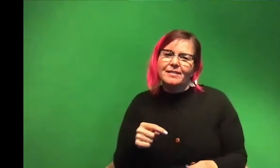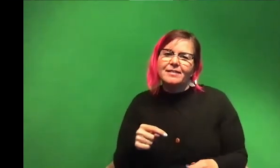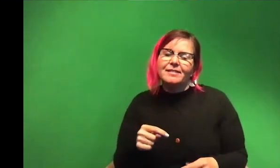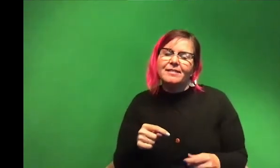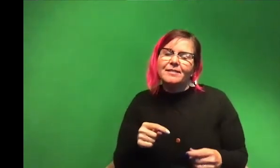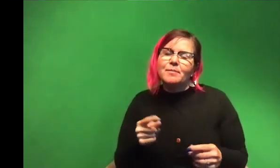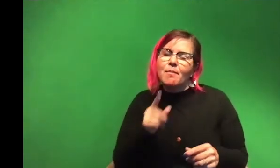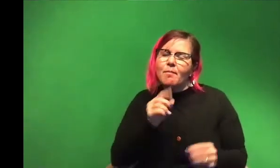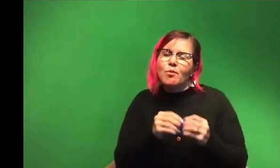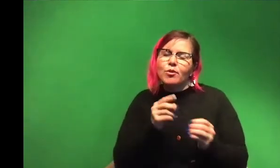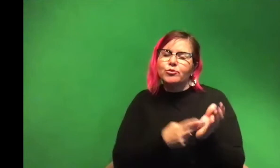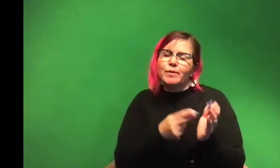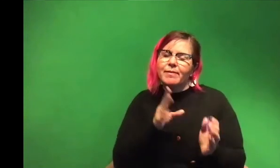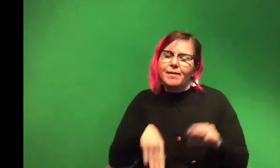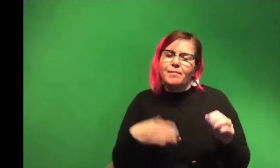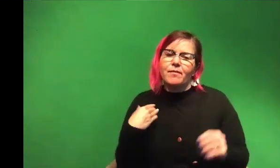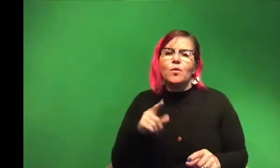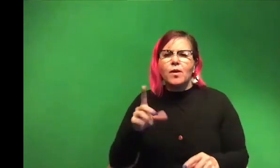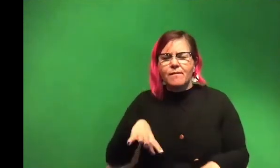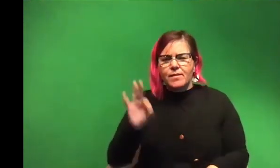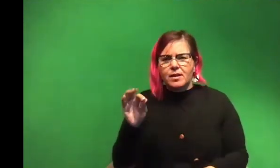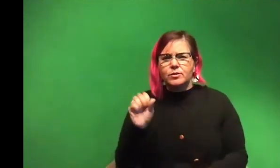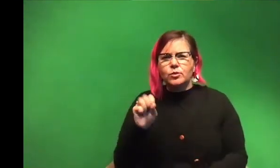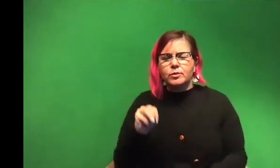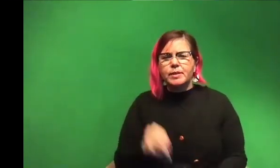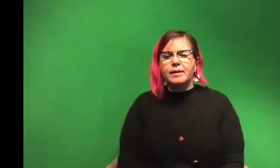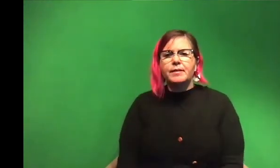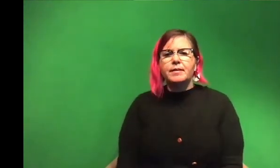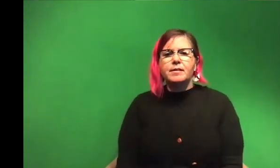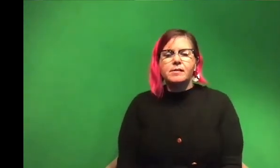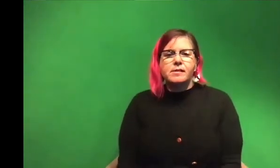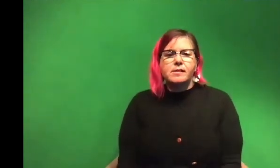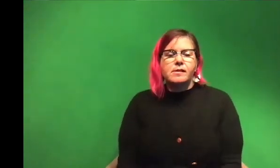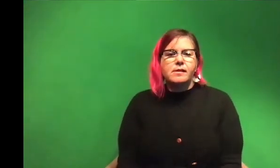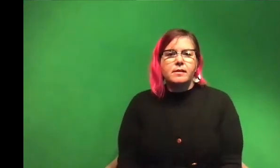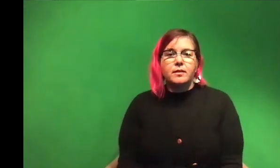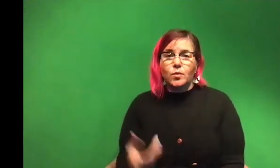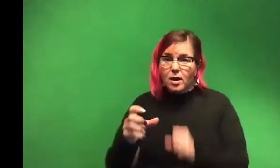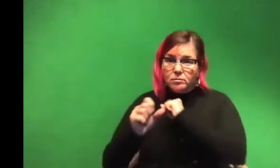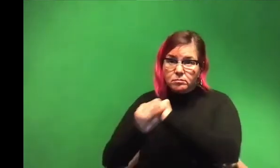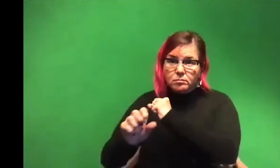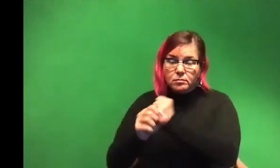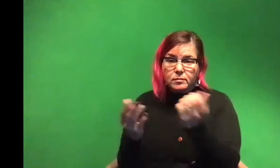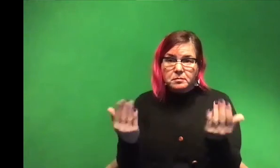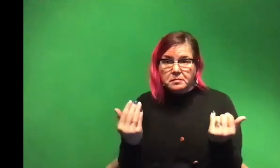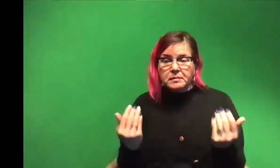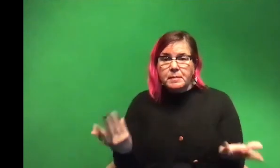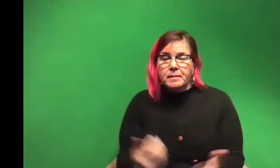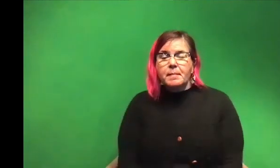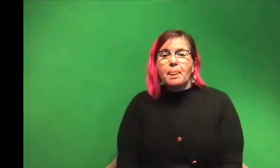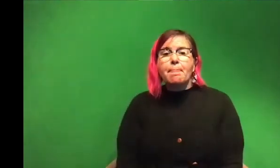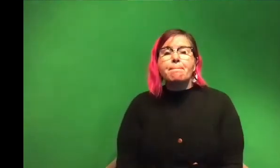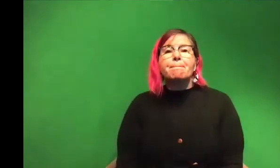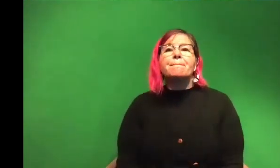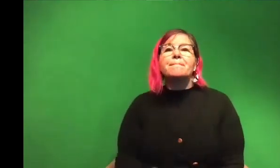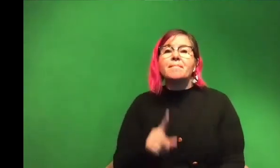Okay. Thank you so much. Where can we find you on social media? Where, like, is there anything that you want to plug? Like, anything So like I'd actually just